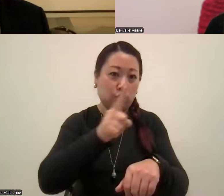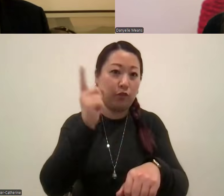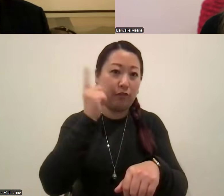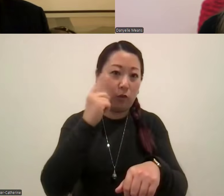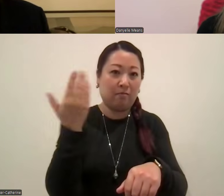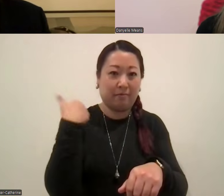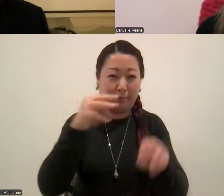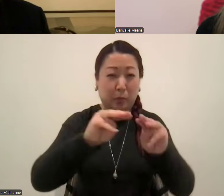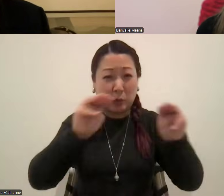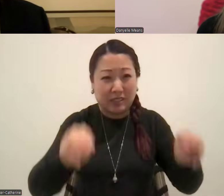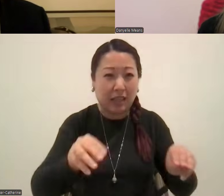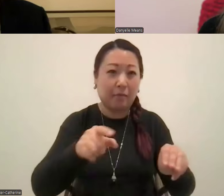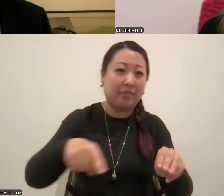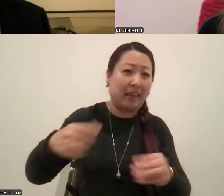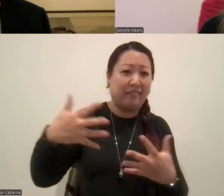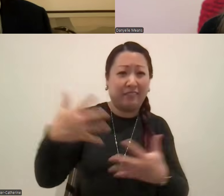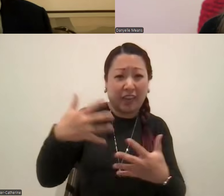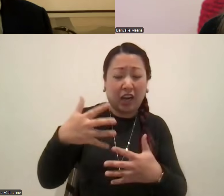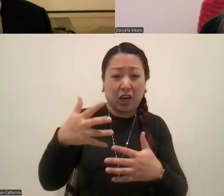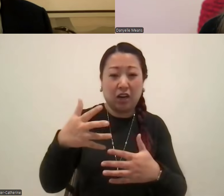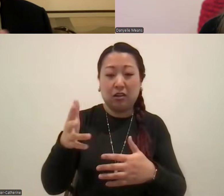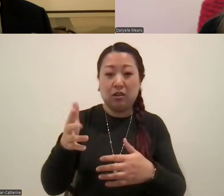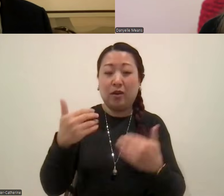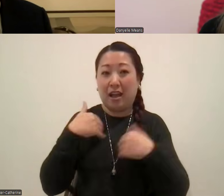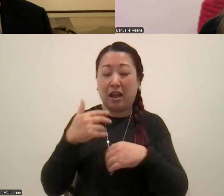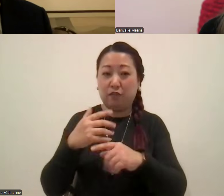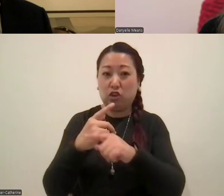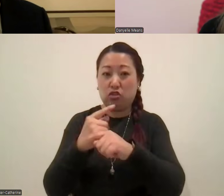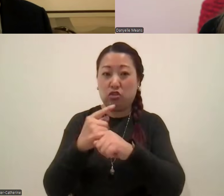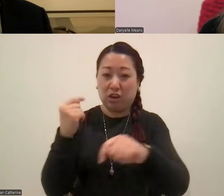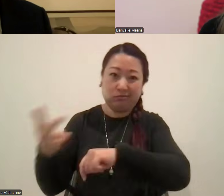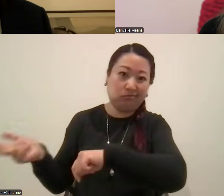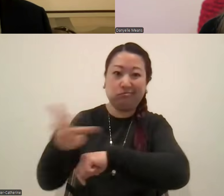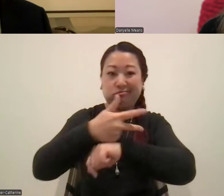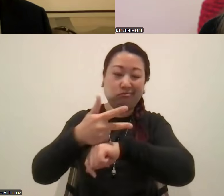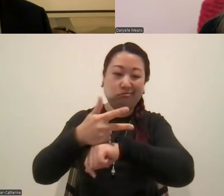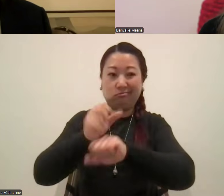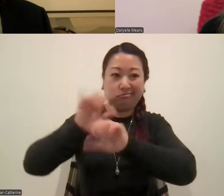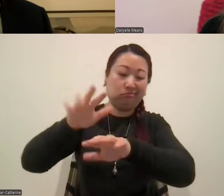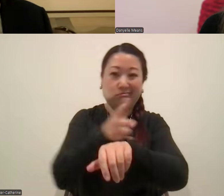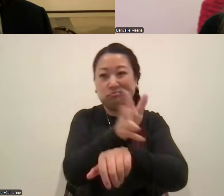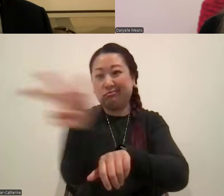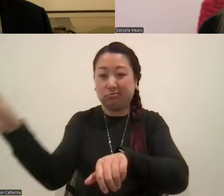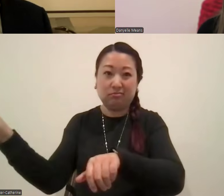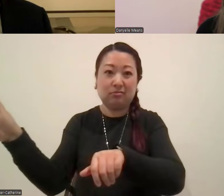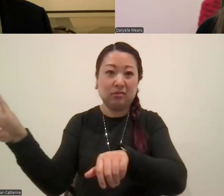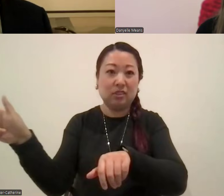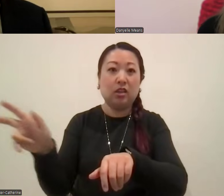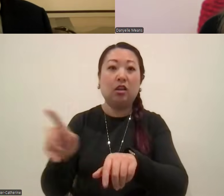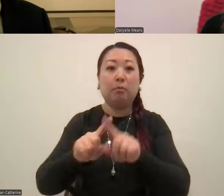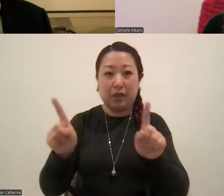museum and taking everything away. But I think there's a durability of how difficult this topic is